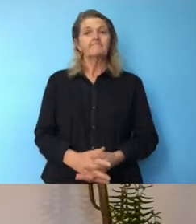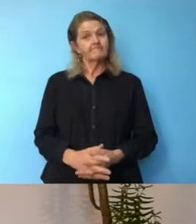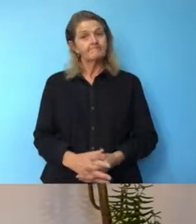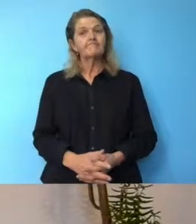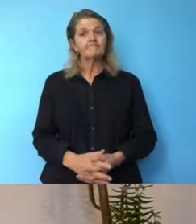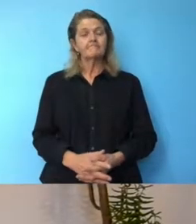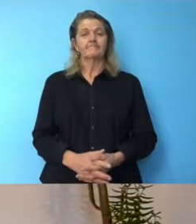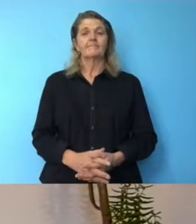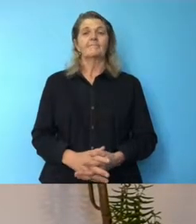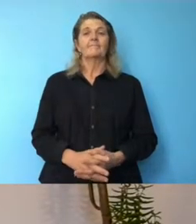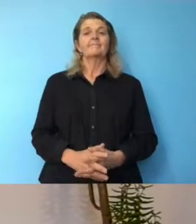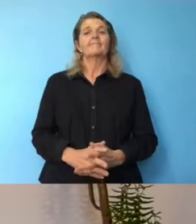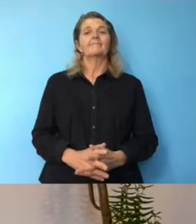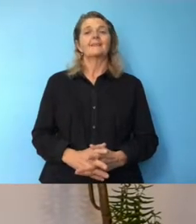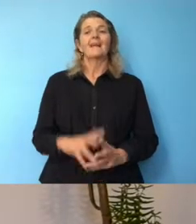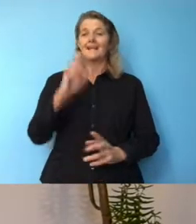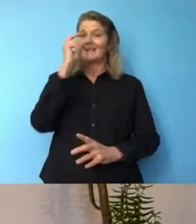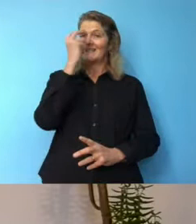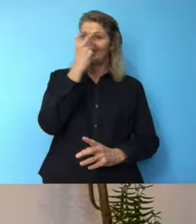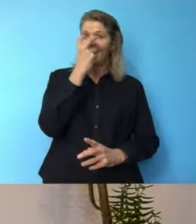So now for our darkest dark.